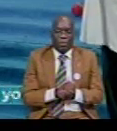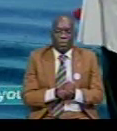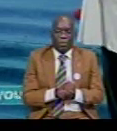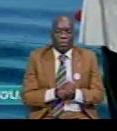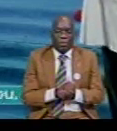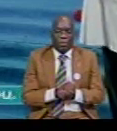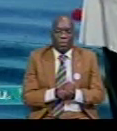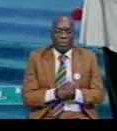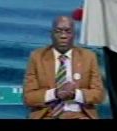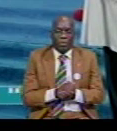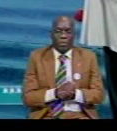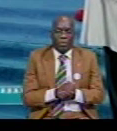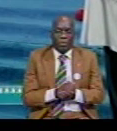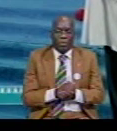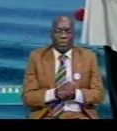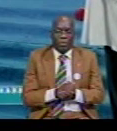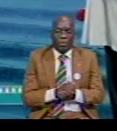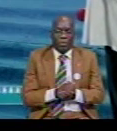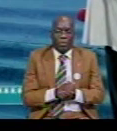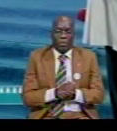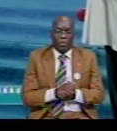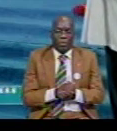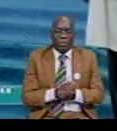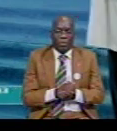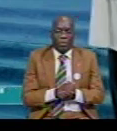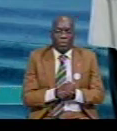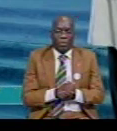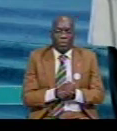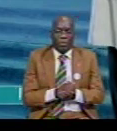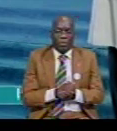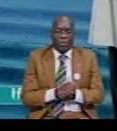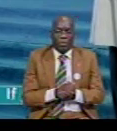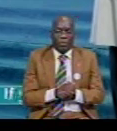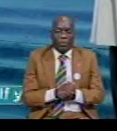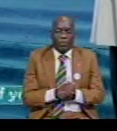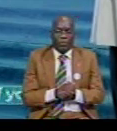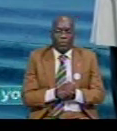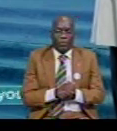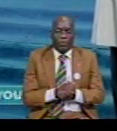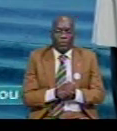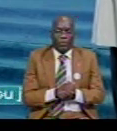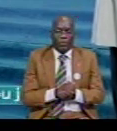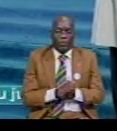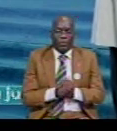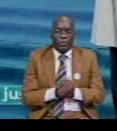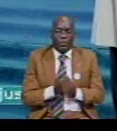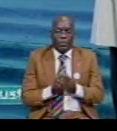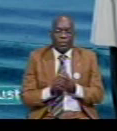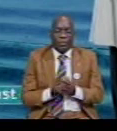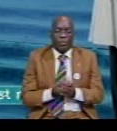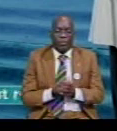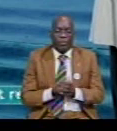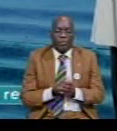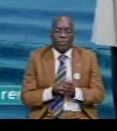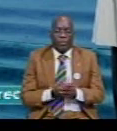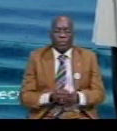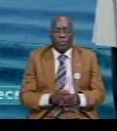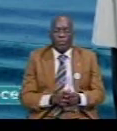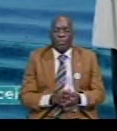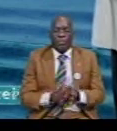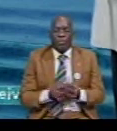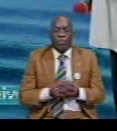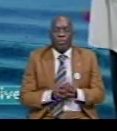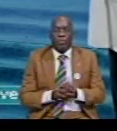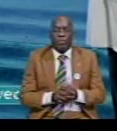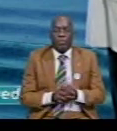She came here believing God that when the man of God prayed, that solution will come. This